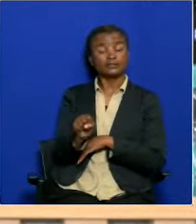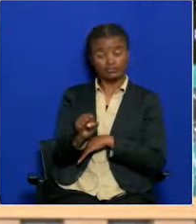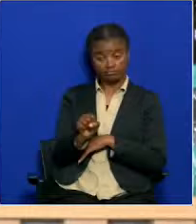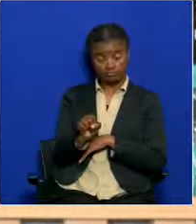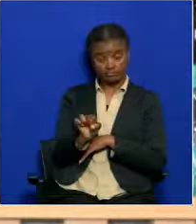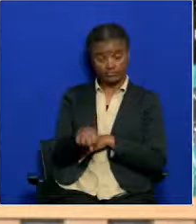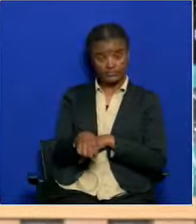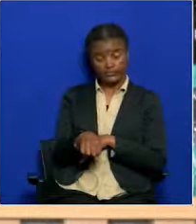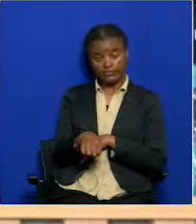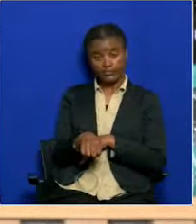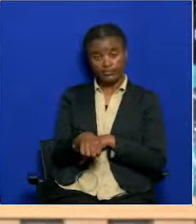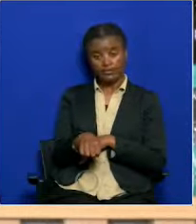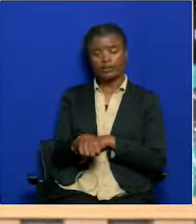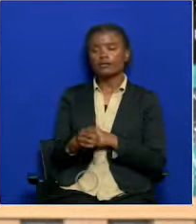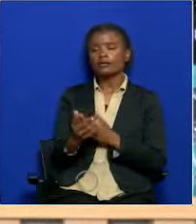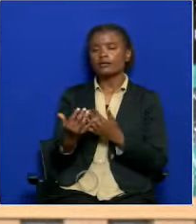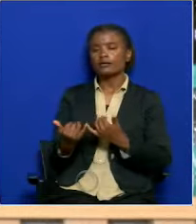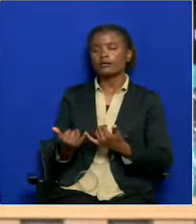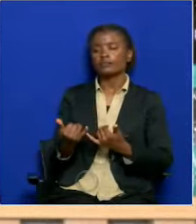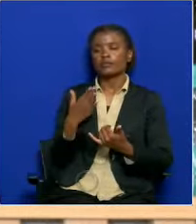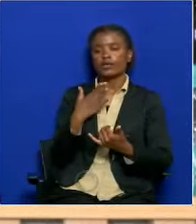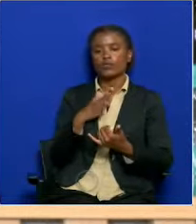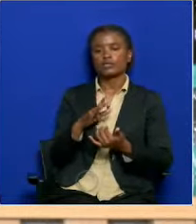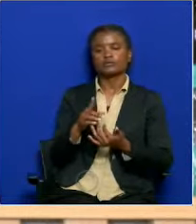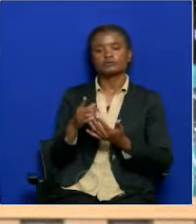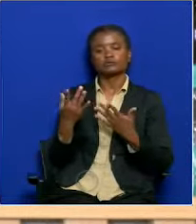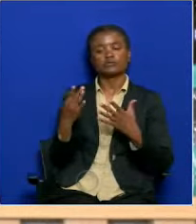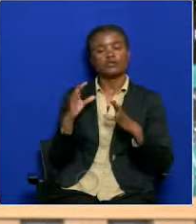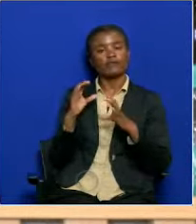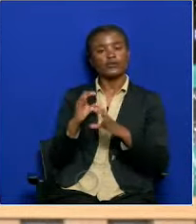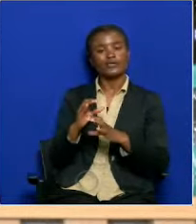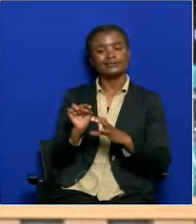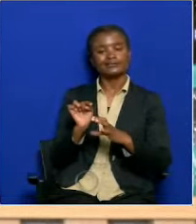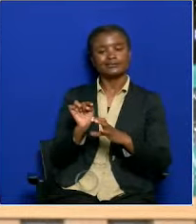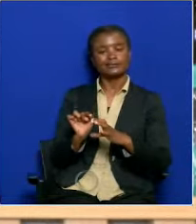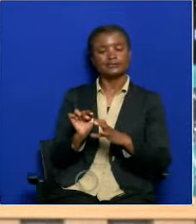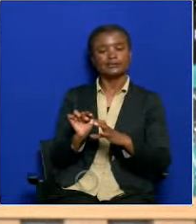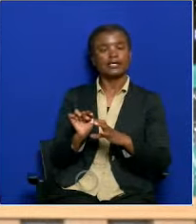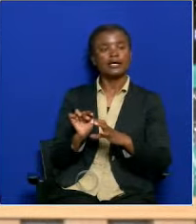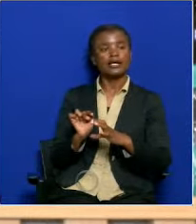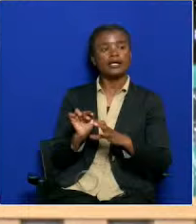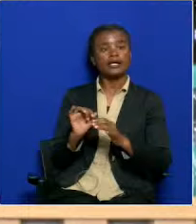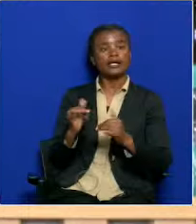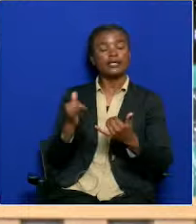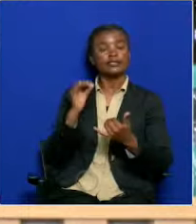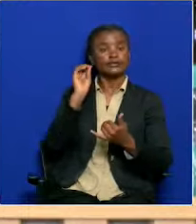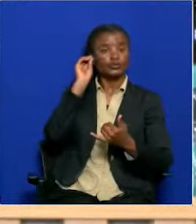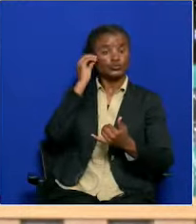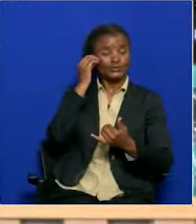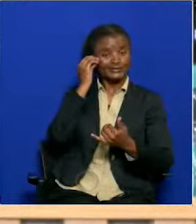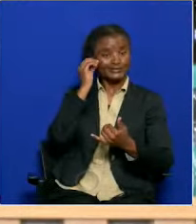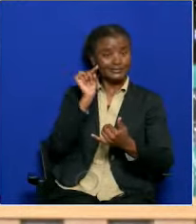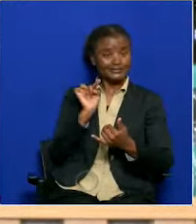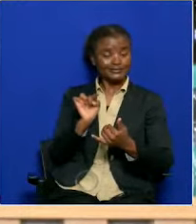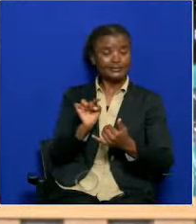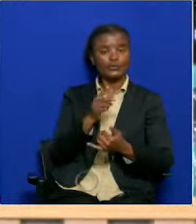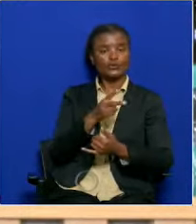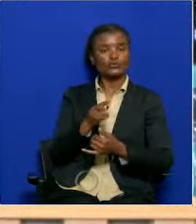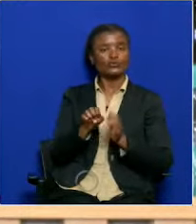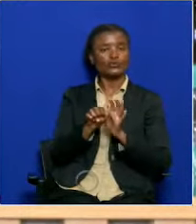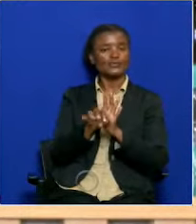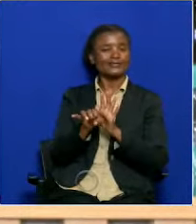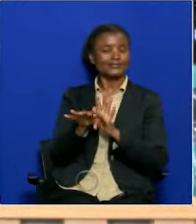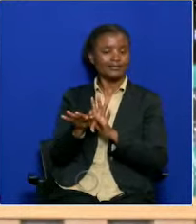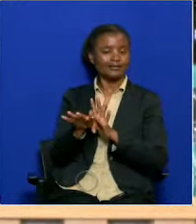General, I just want to deal with the current affairs and media that you would exchange between yourself